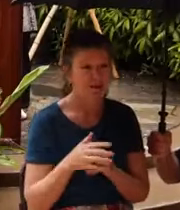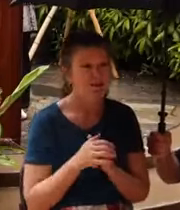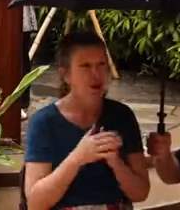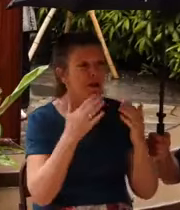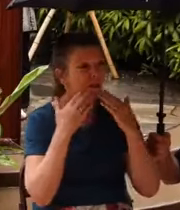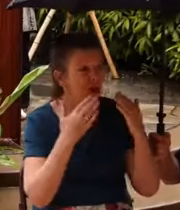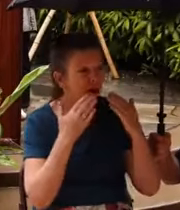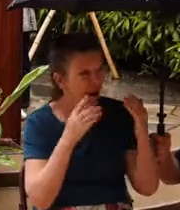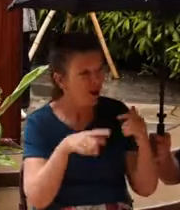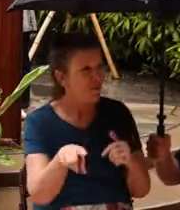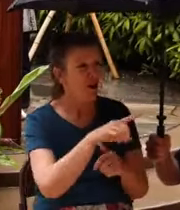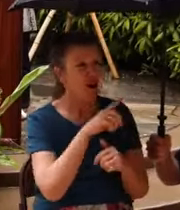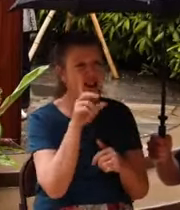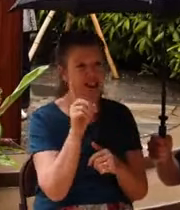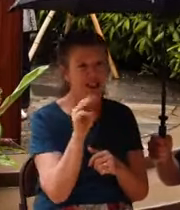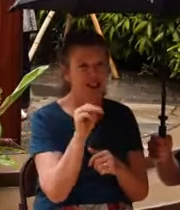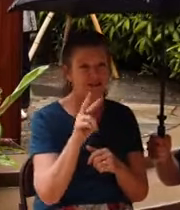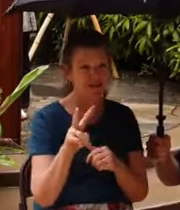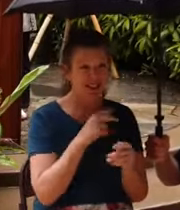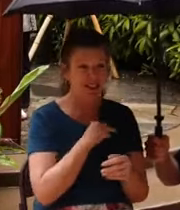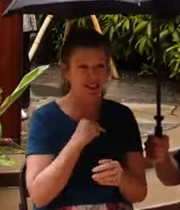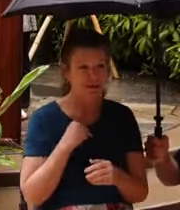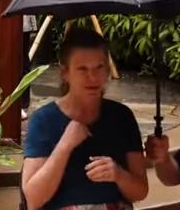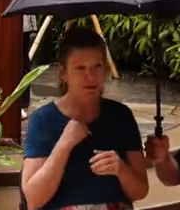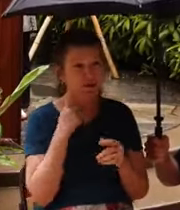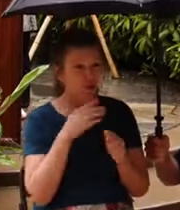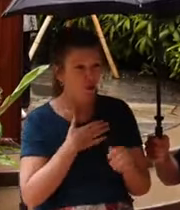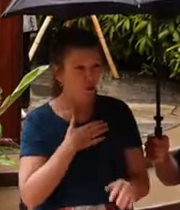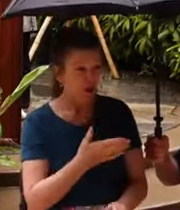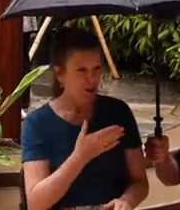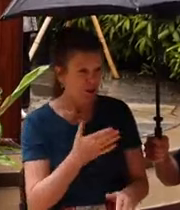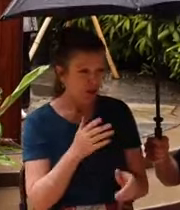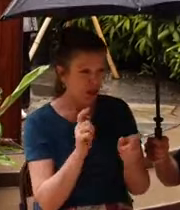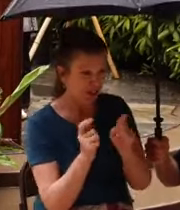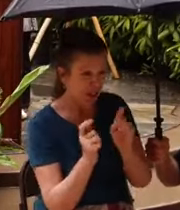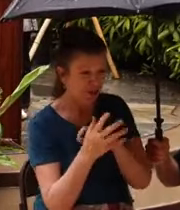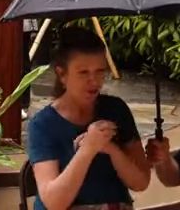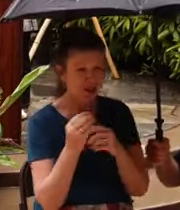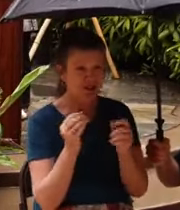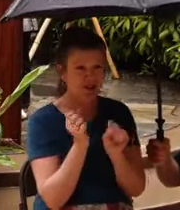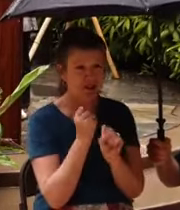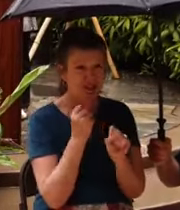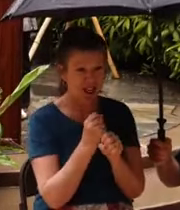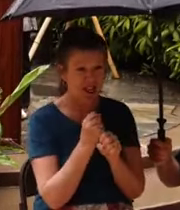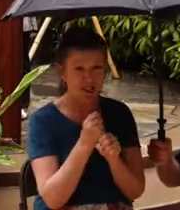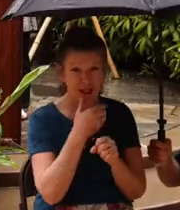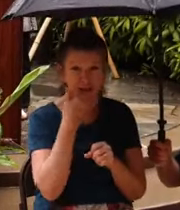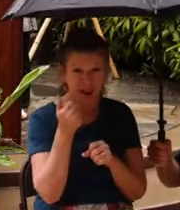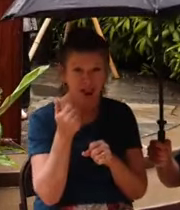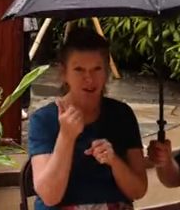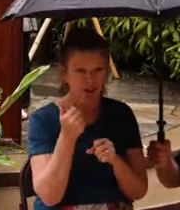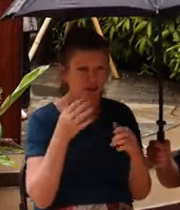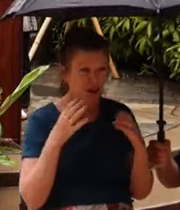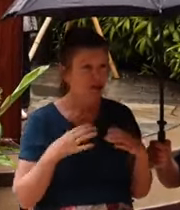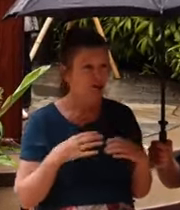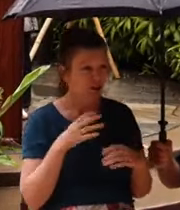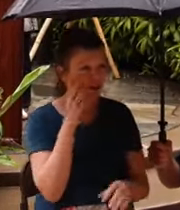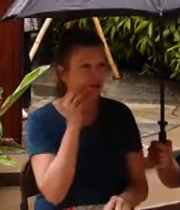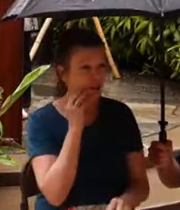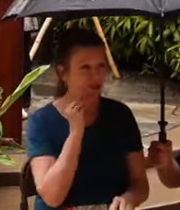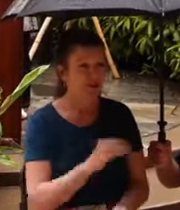Mahalo to all of our DMV team members for their willingness to adapt and create a better customer